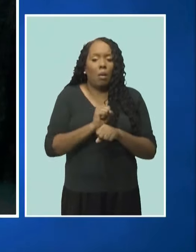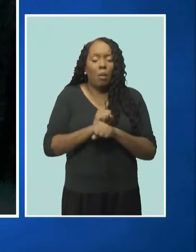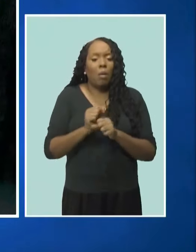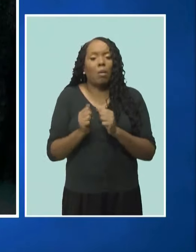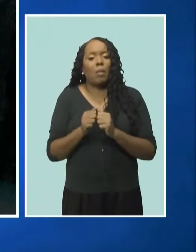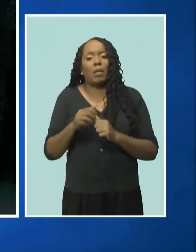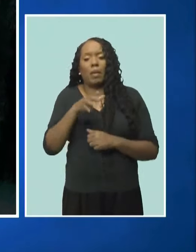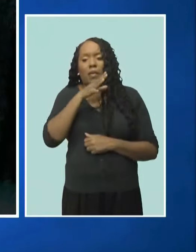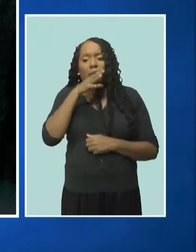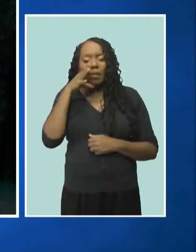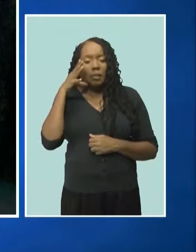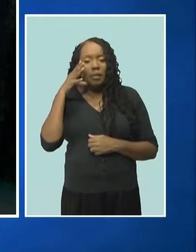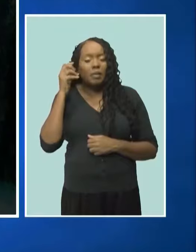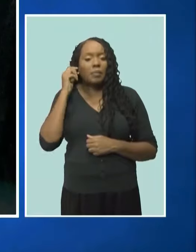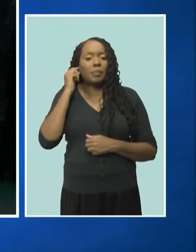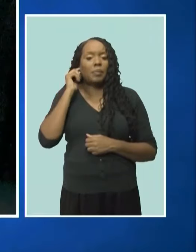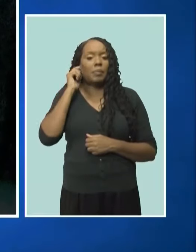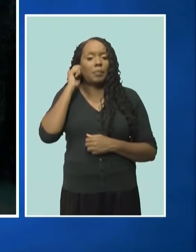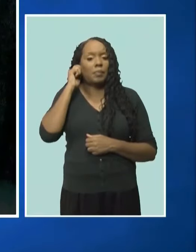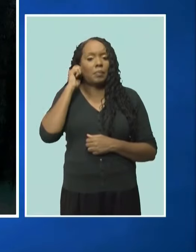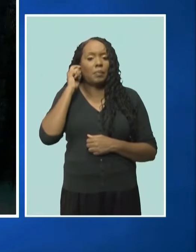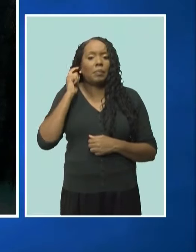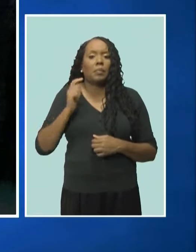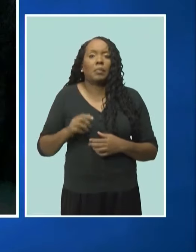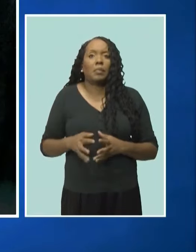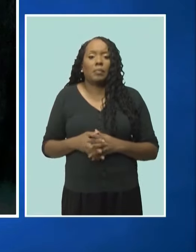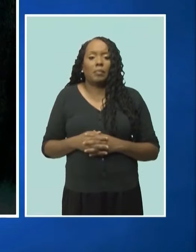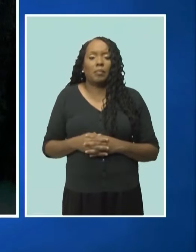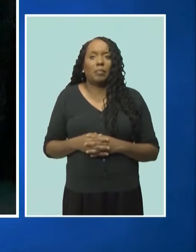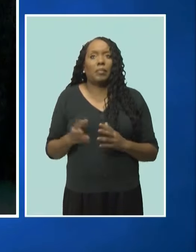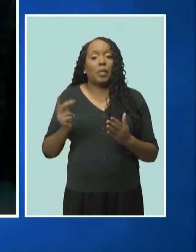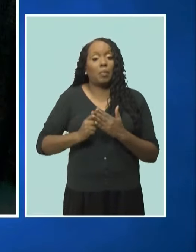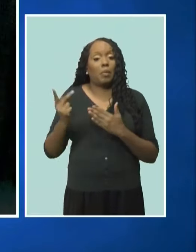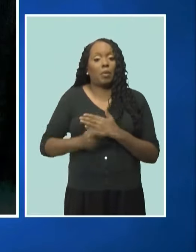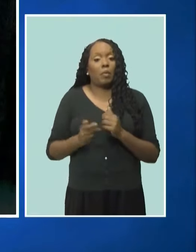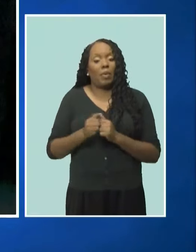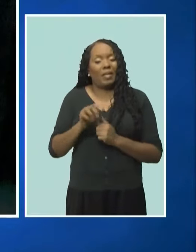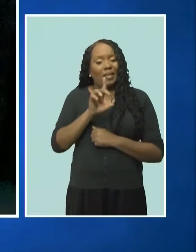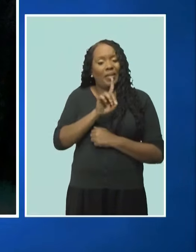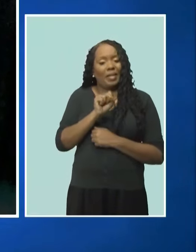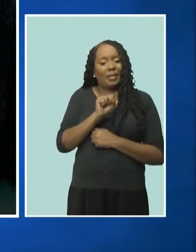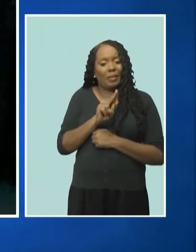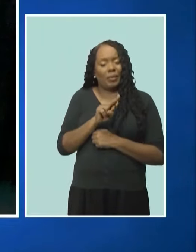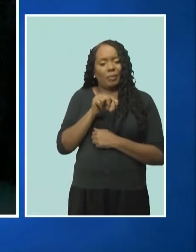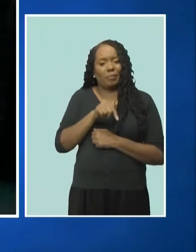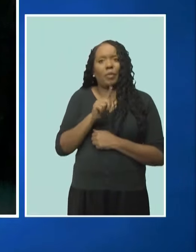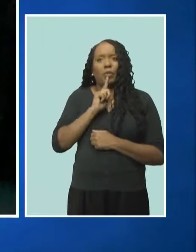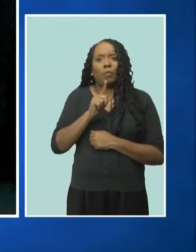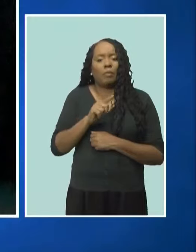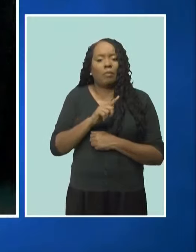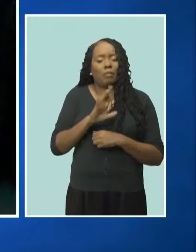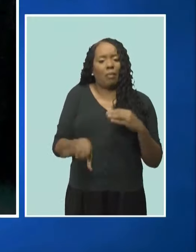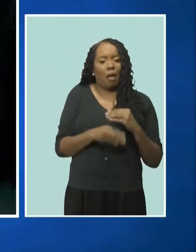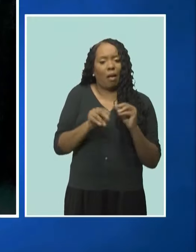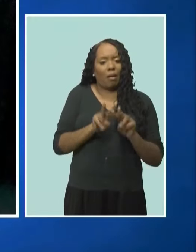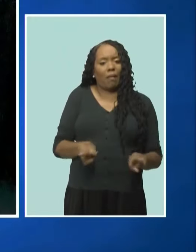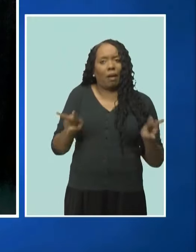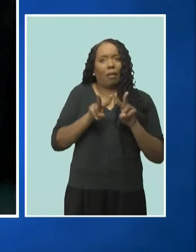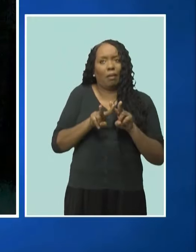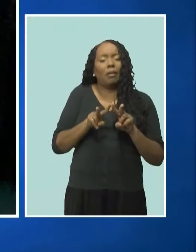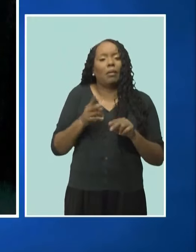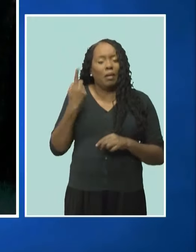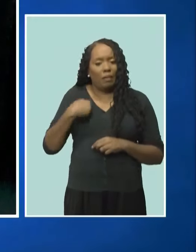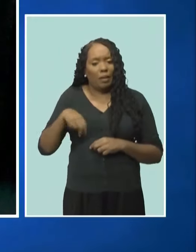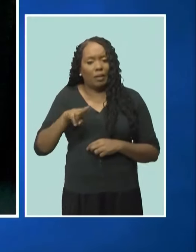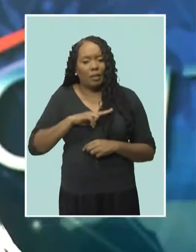agriculture. And we know that the program from Delaware State University also adds value in so many areas.